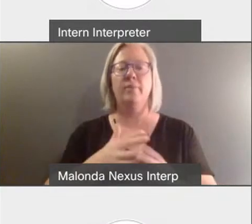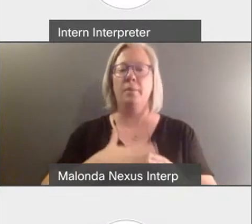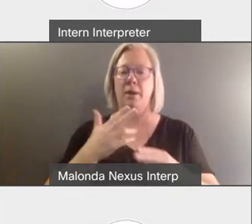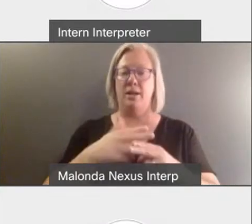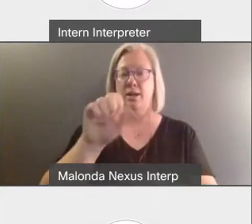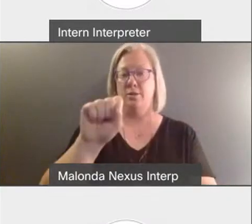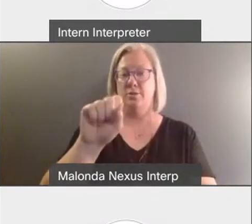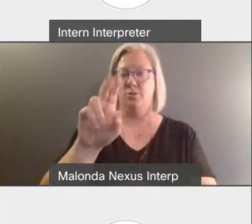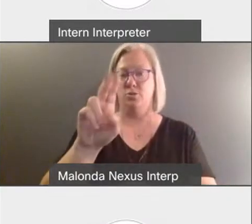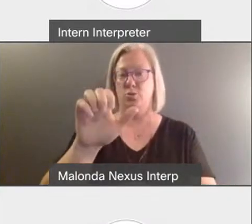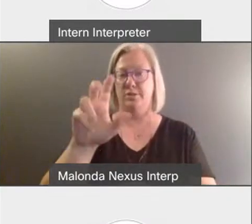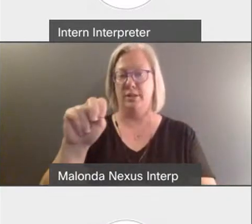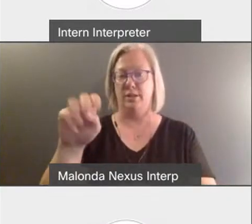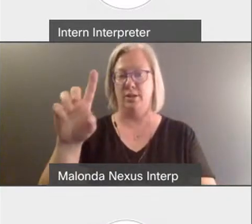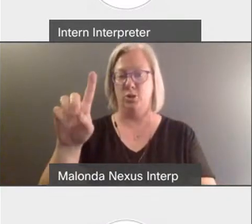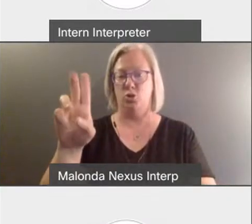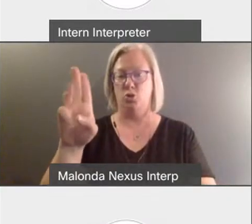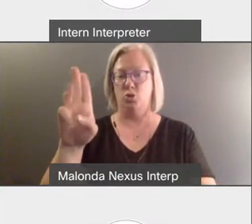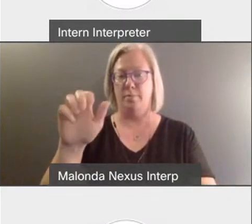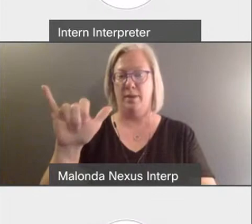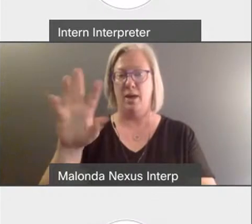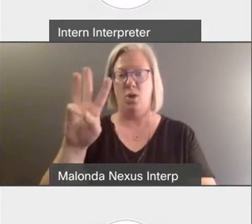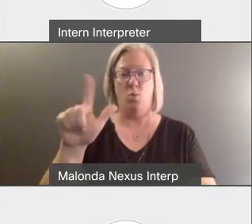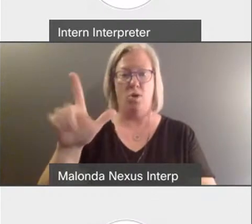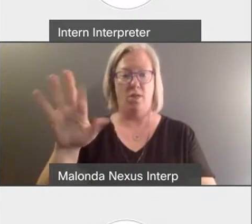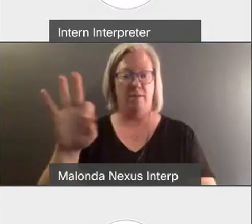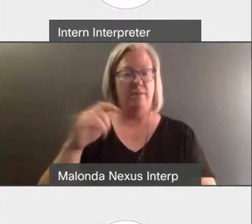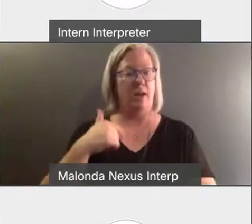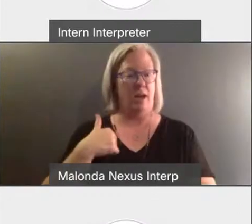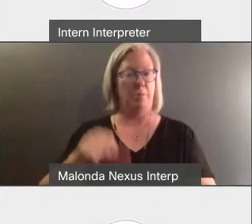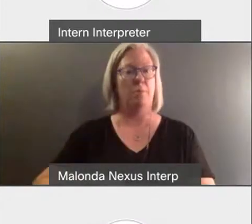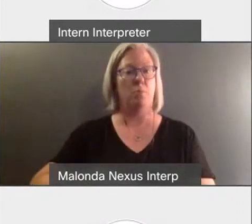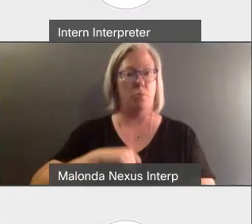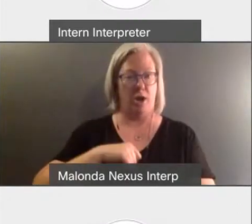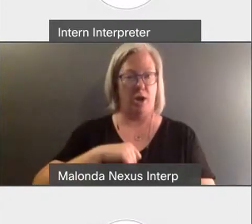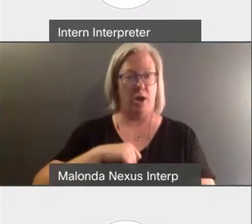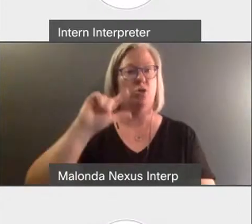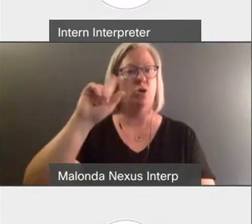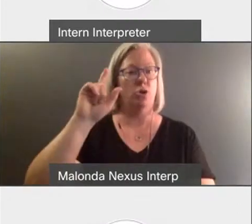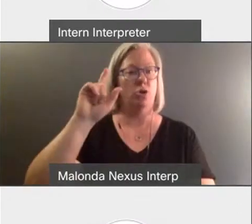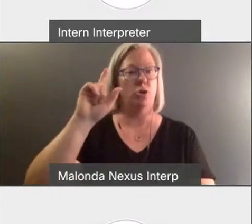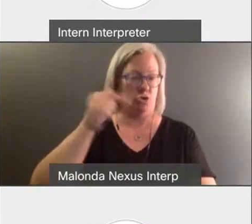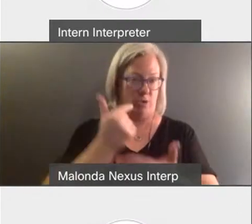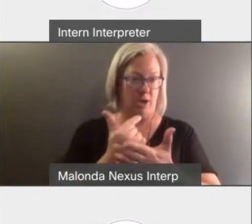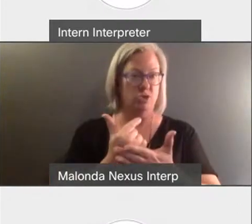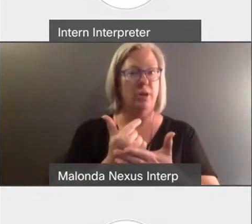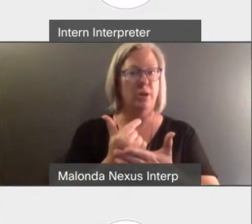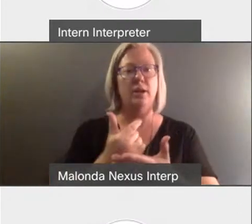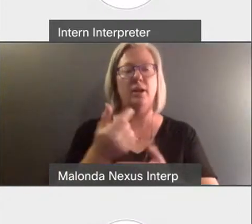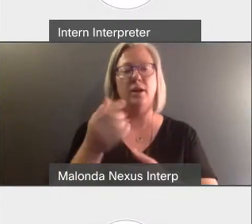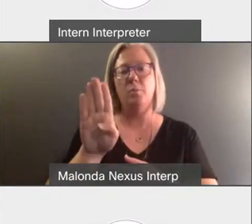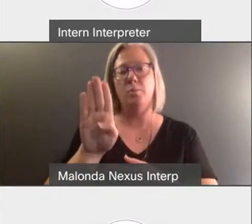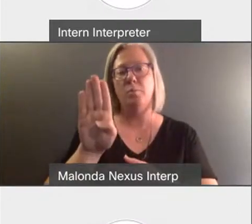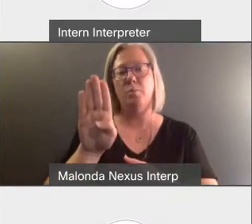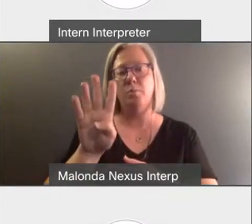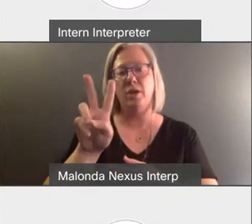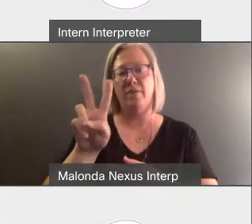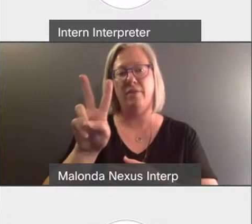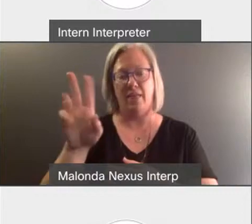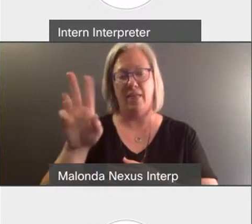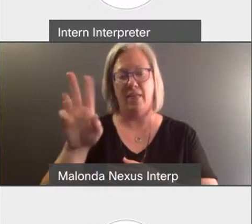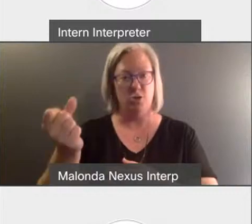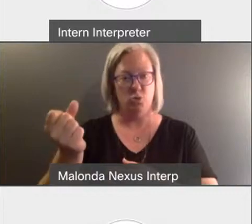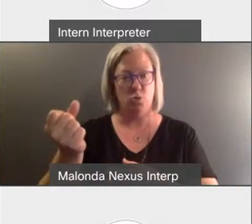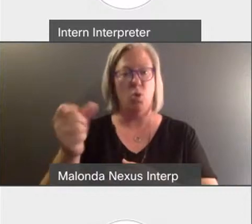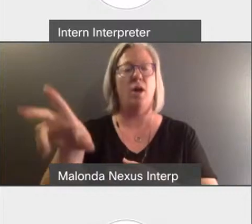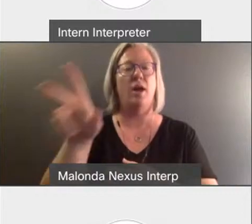Susan Dumais-Wolfe, and I'm a proud graduate of Valley High School, also the University of Kansas,